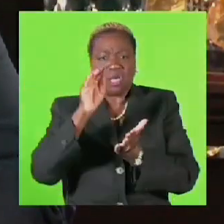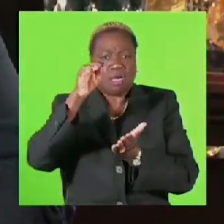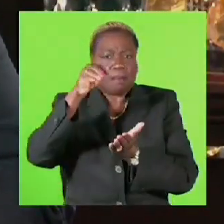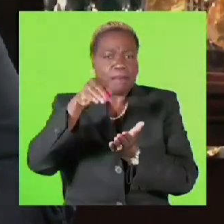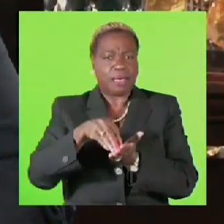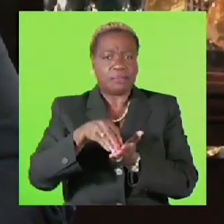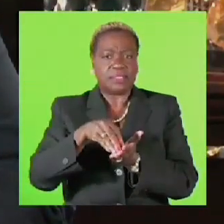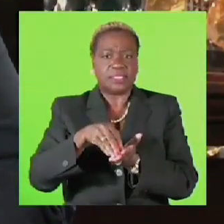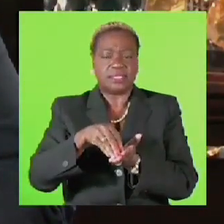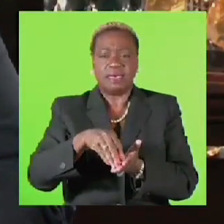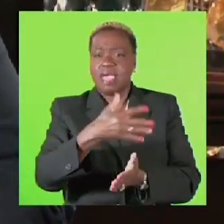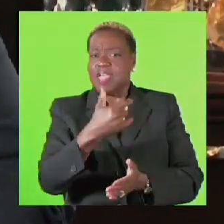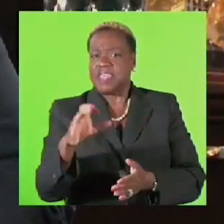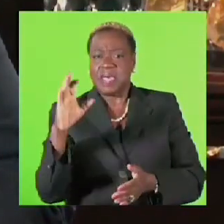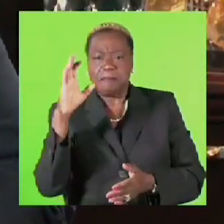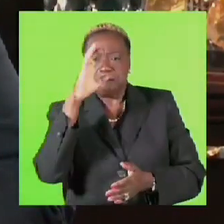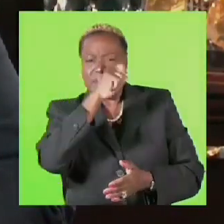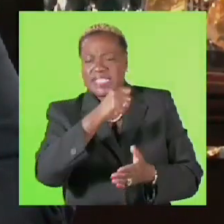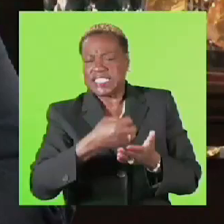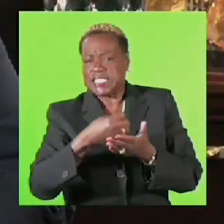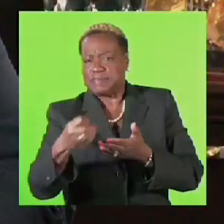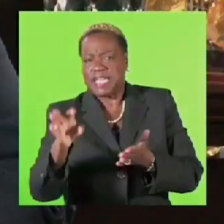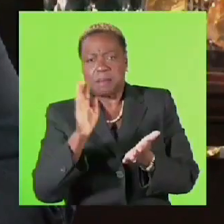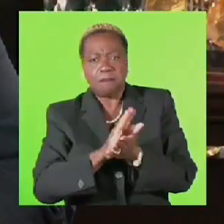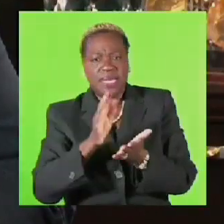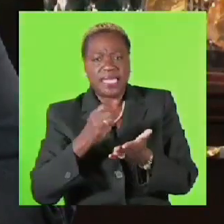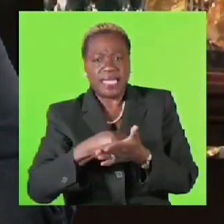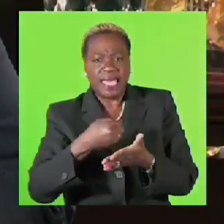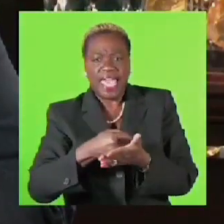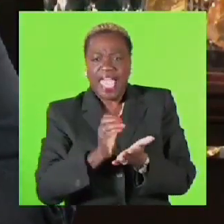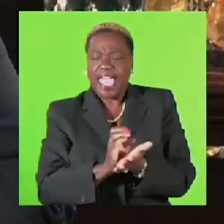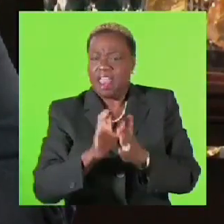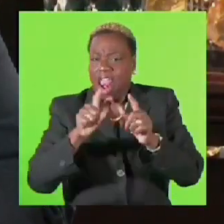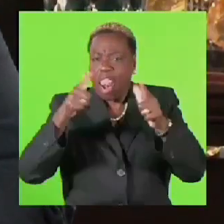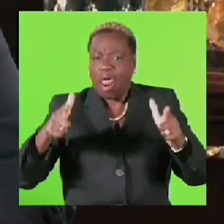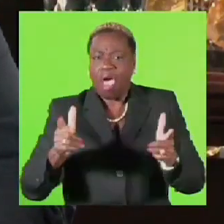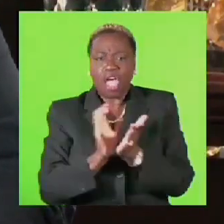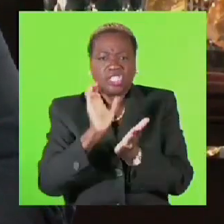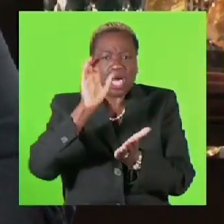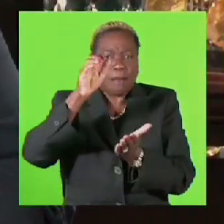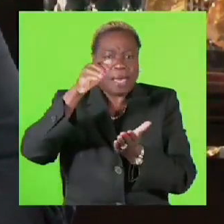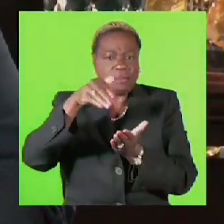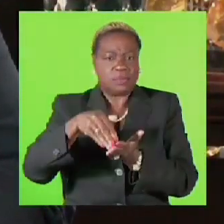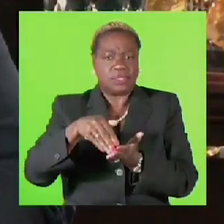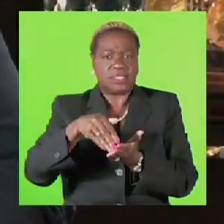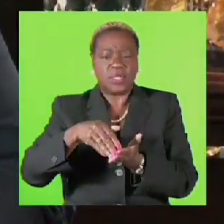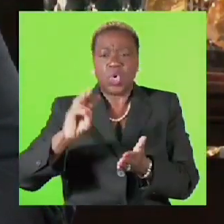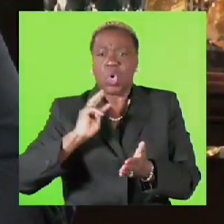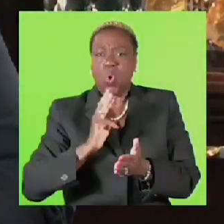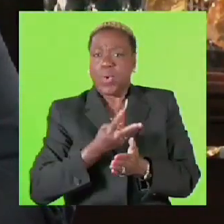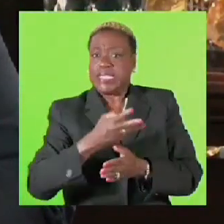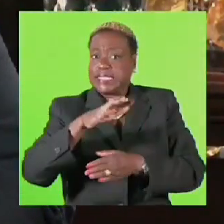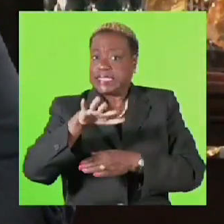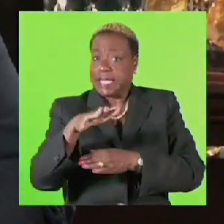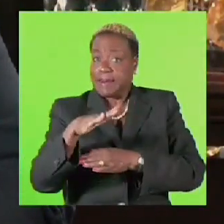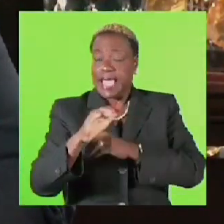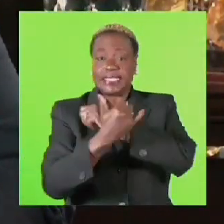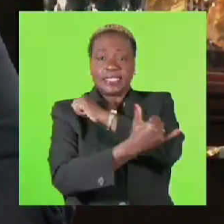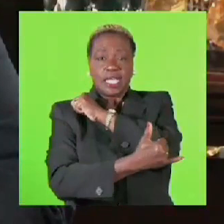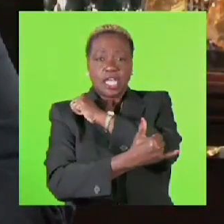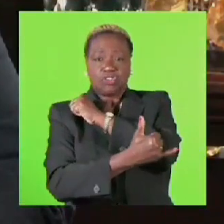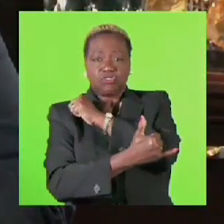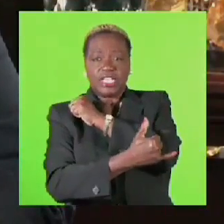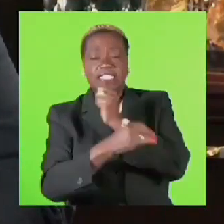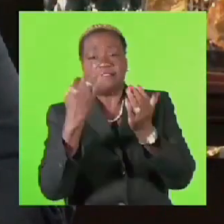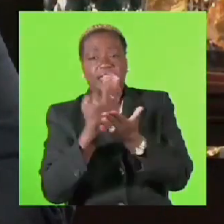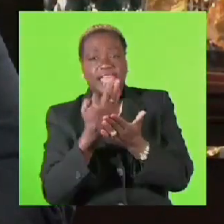They also misspent money in large amounts. We stabilized the country's